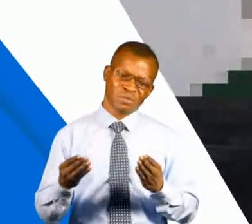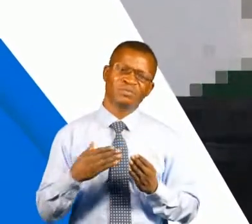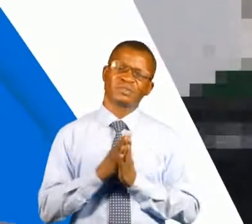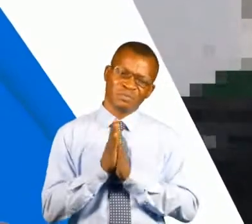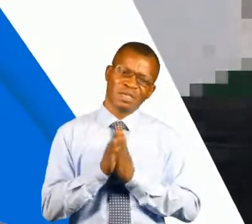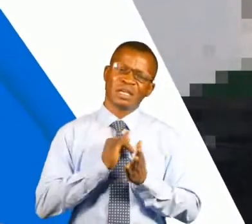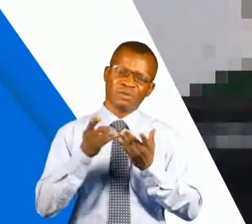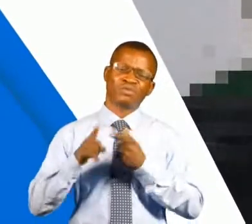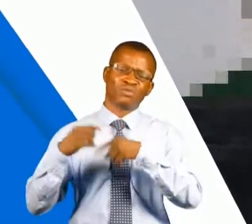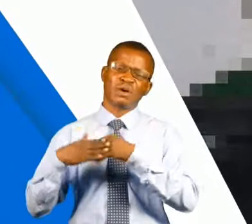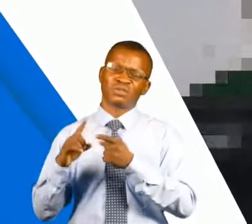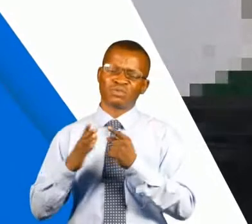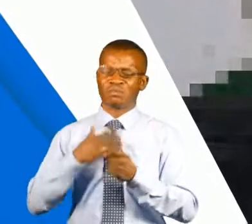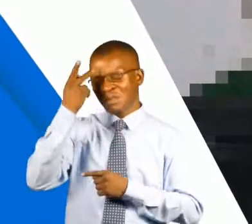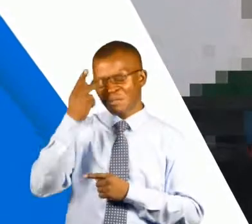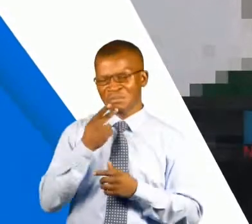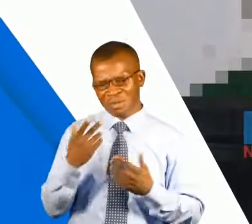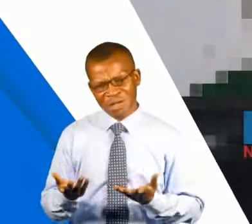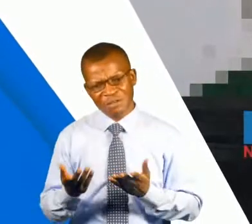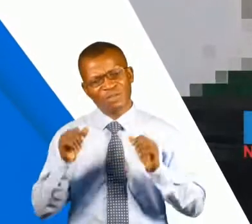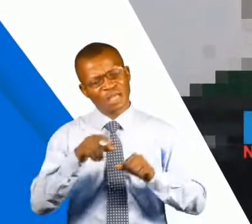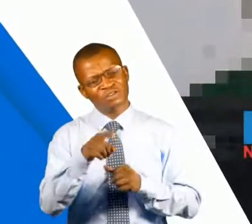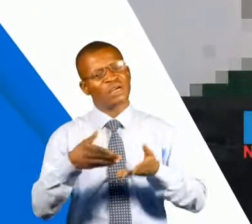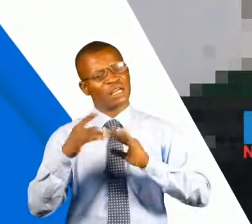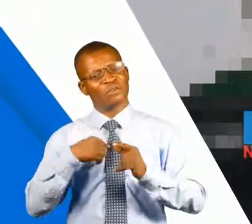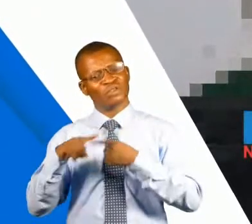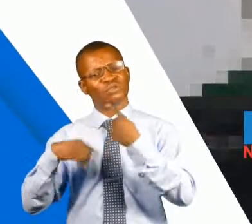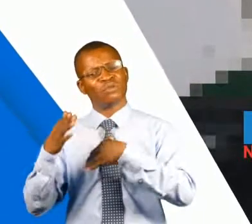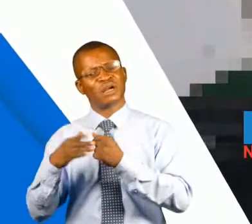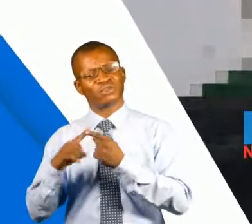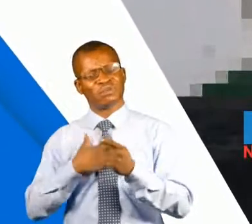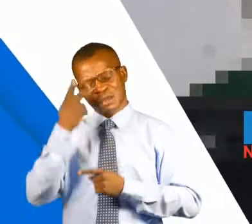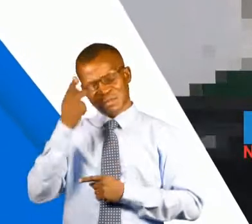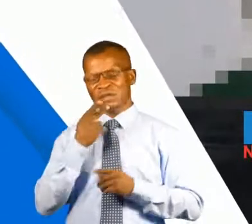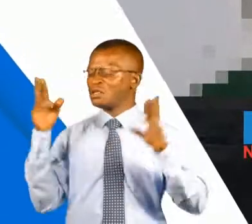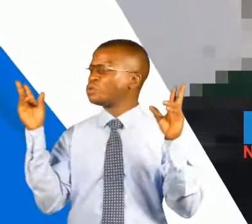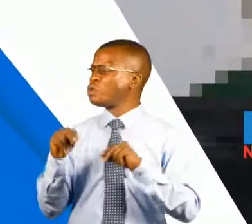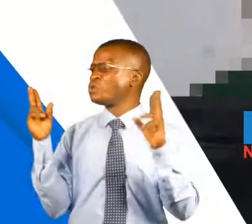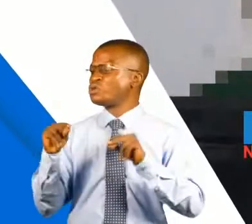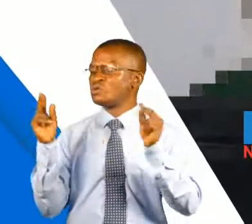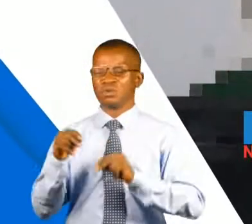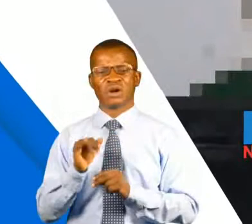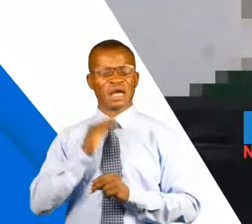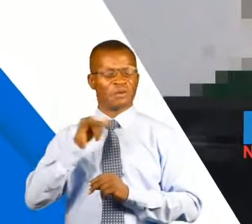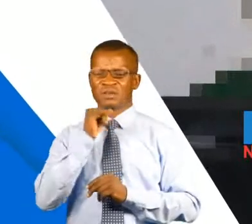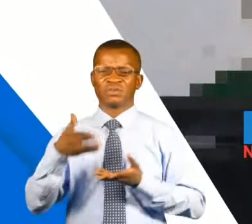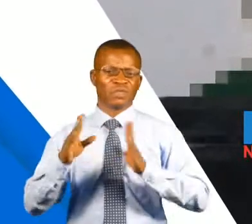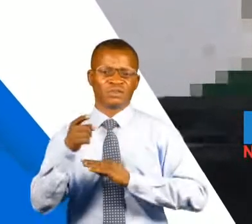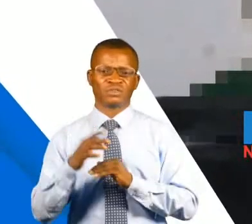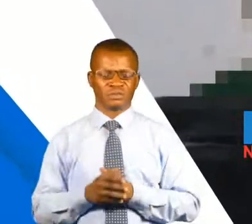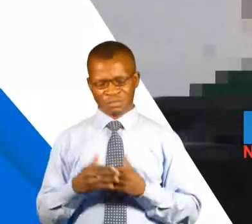money. Please. Please, I want to go back to my parents. Can you allow me go back to my parents? He said, no, he will not allow